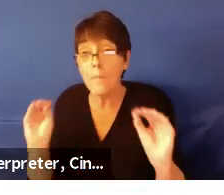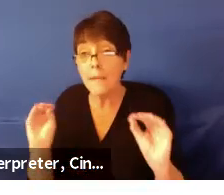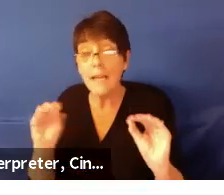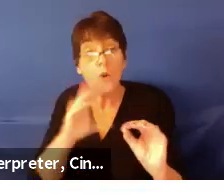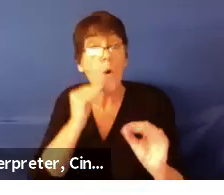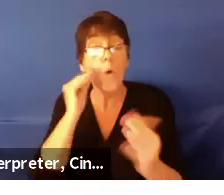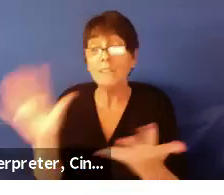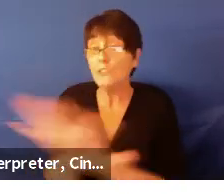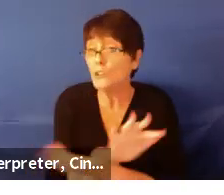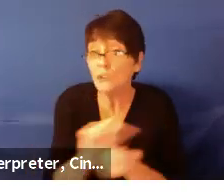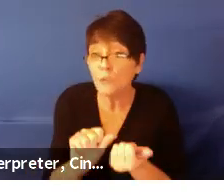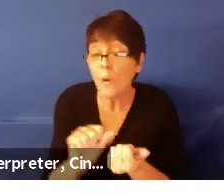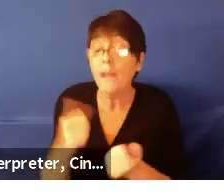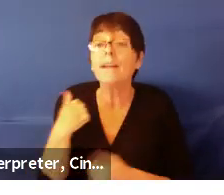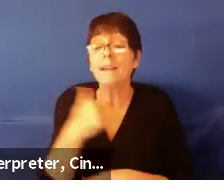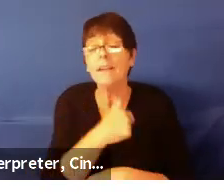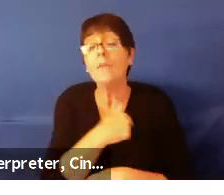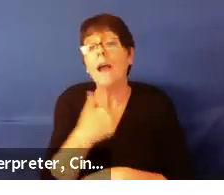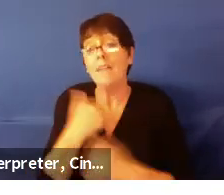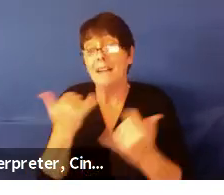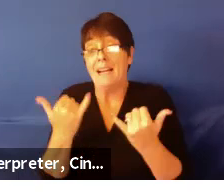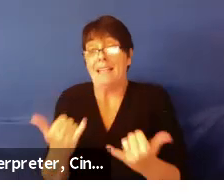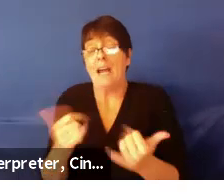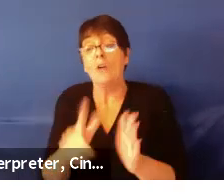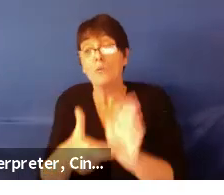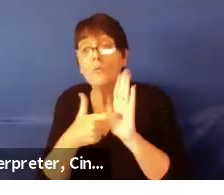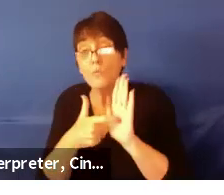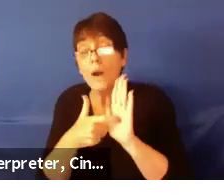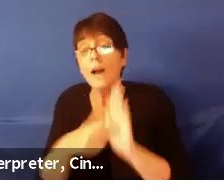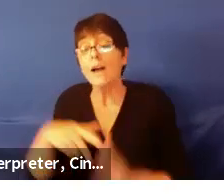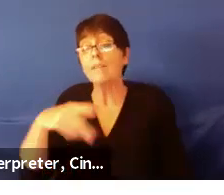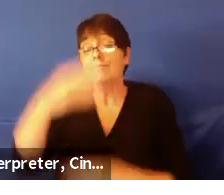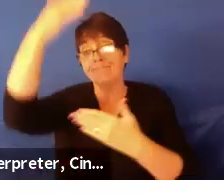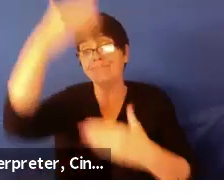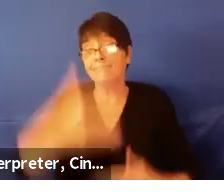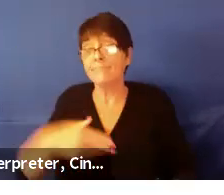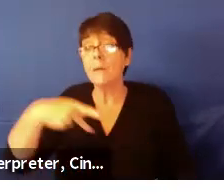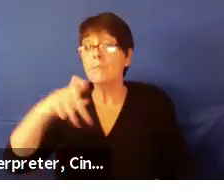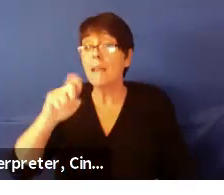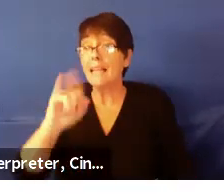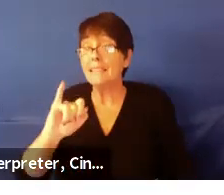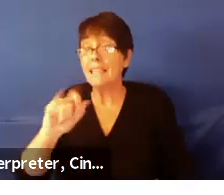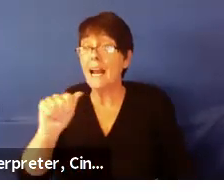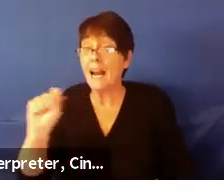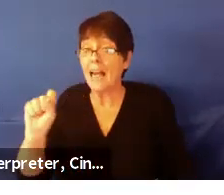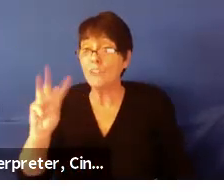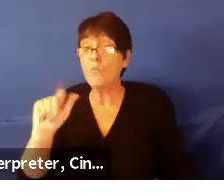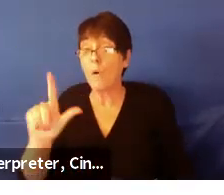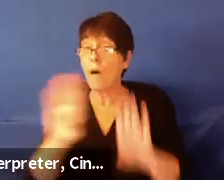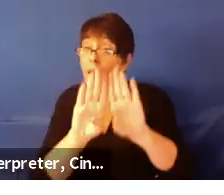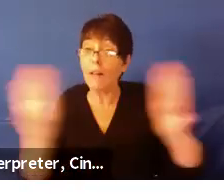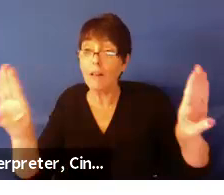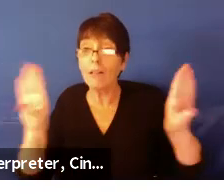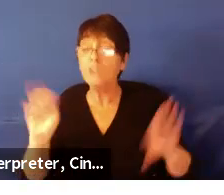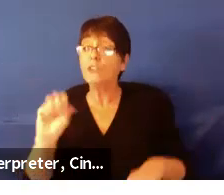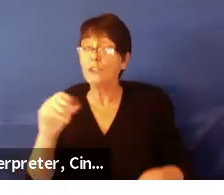destroyed, we have now acquired plexiglass walls so that we